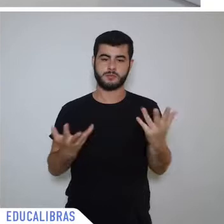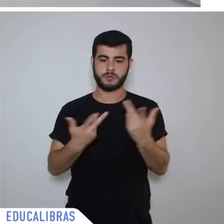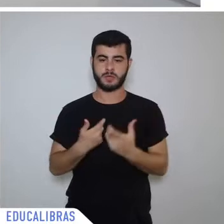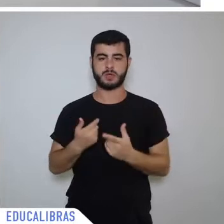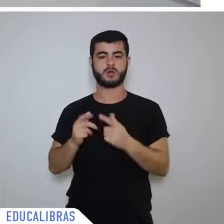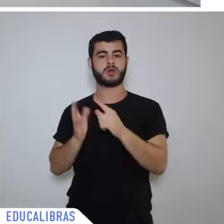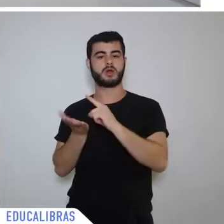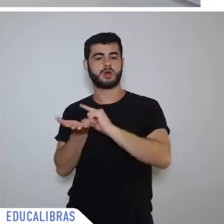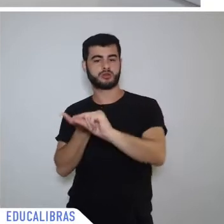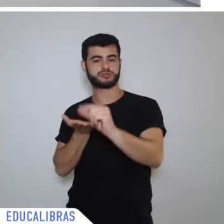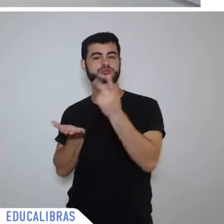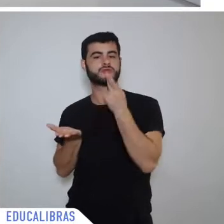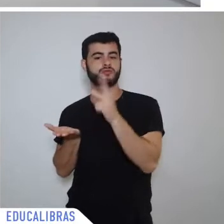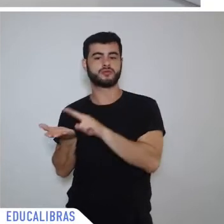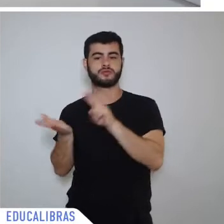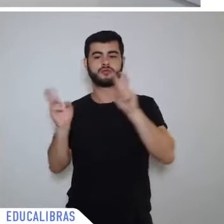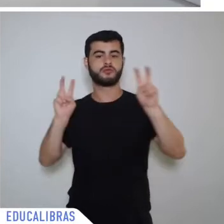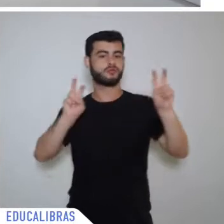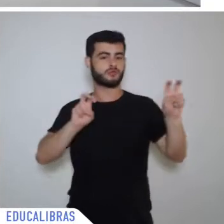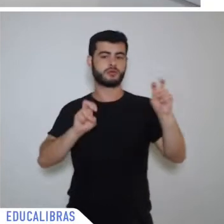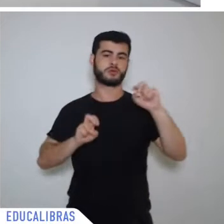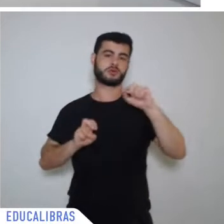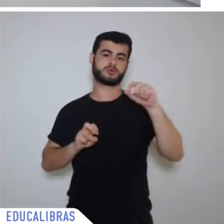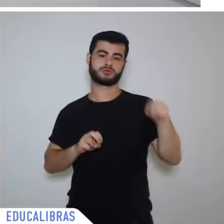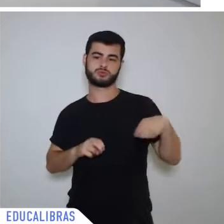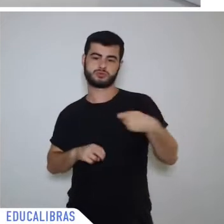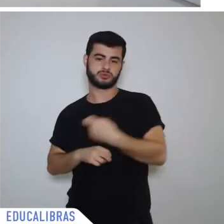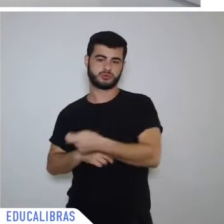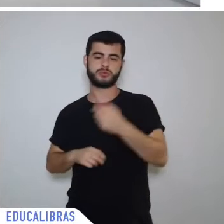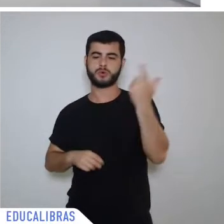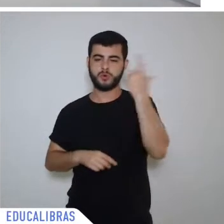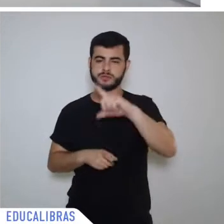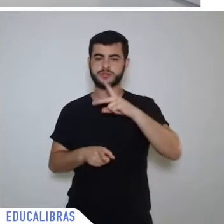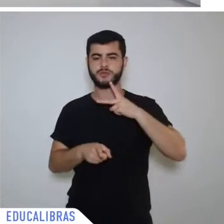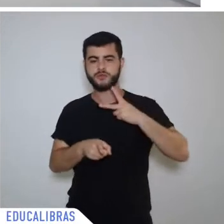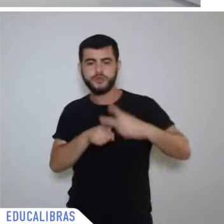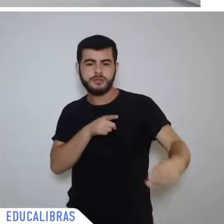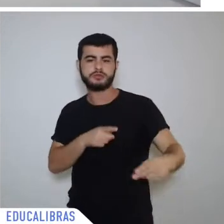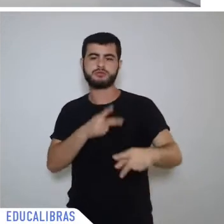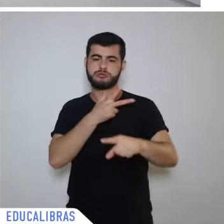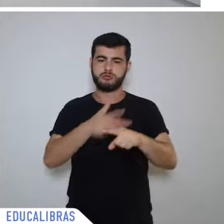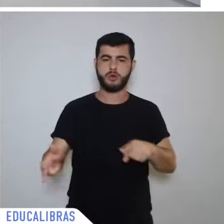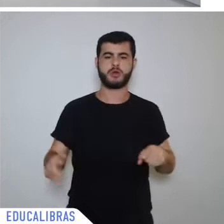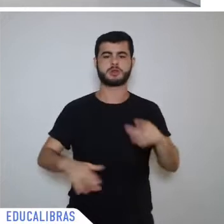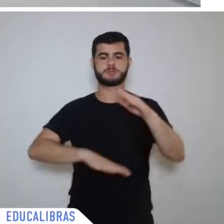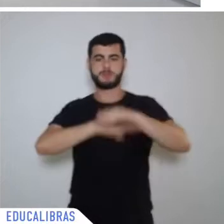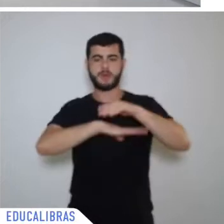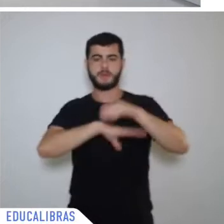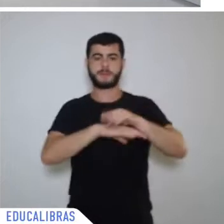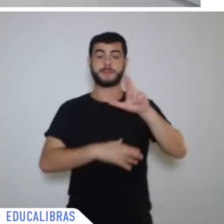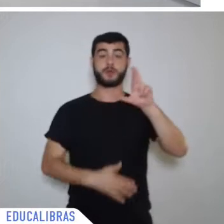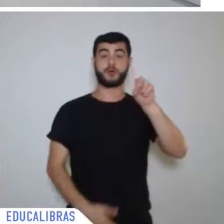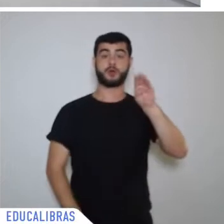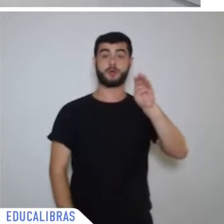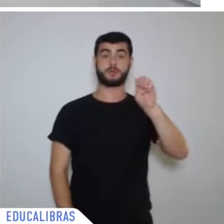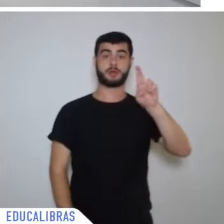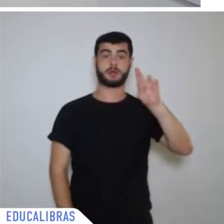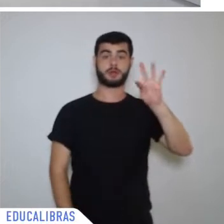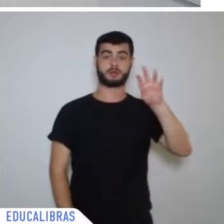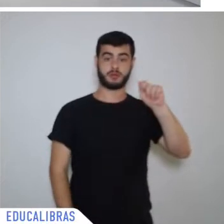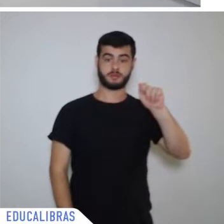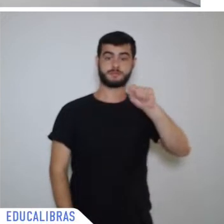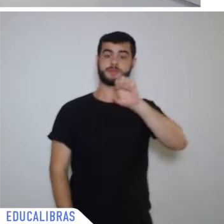of women, more women in the power, more Black women in the power, and more victories. And